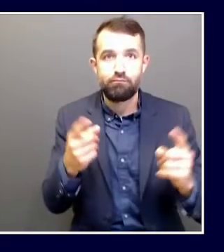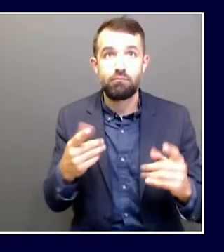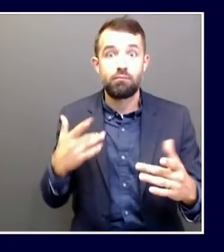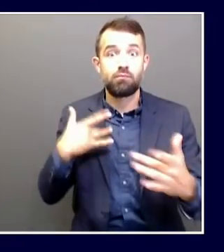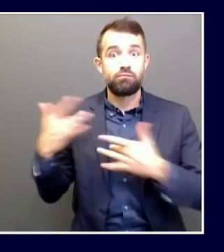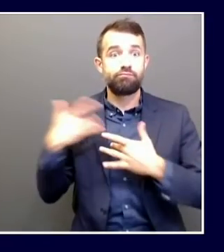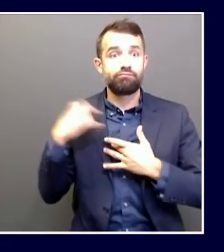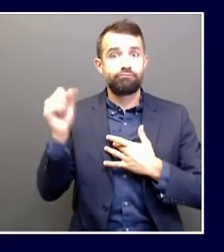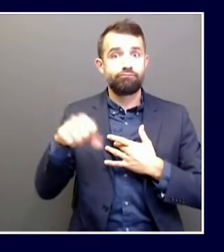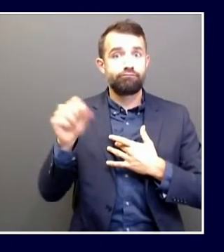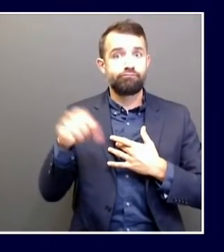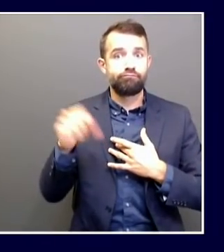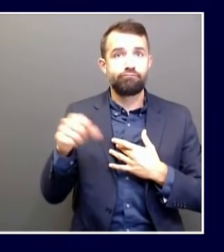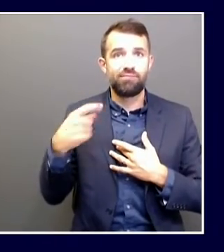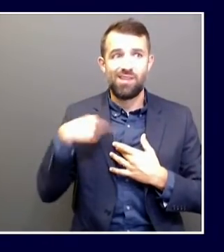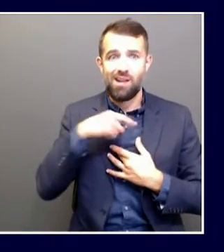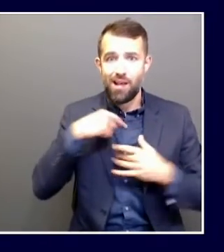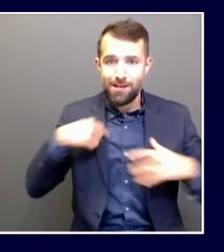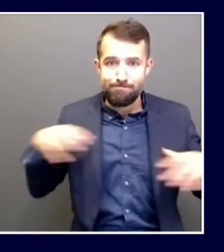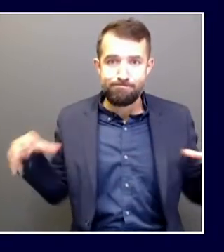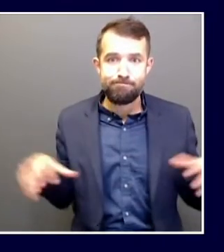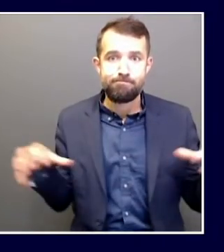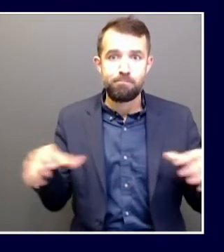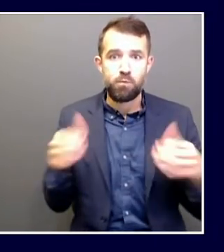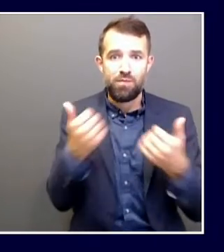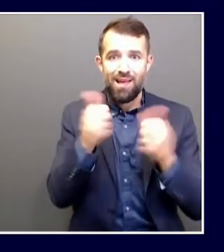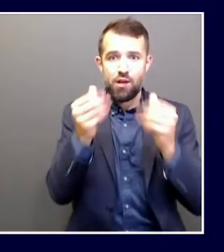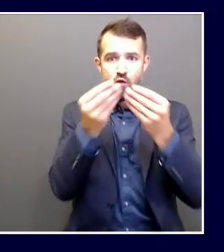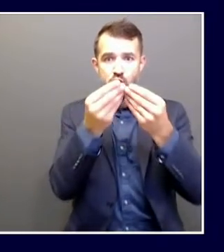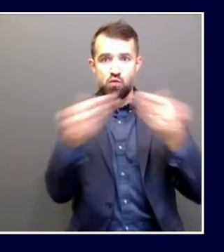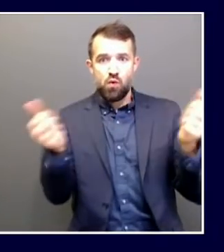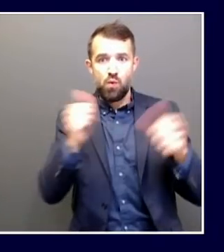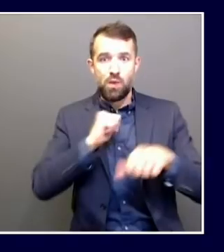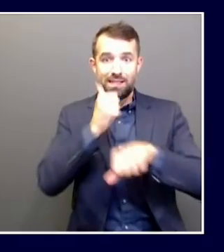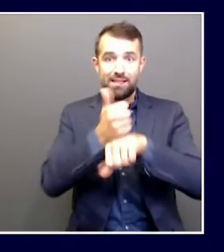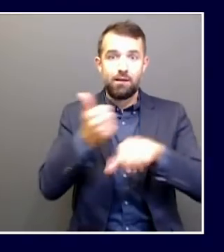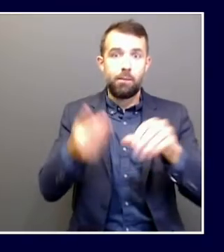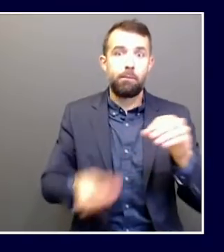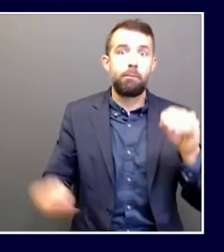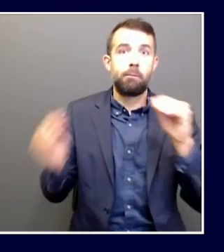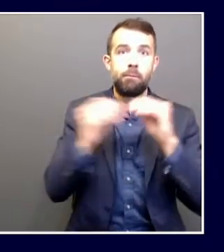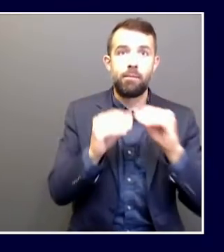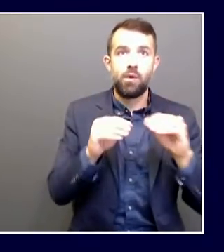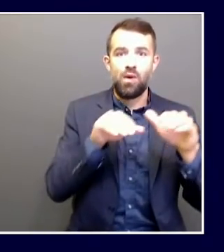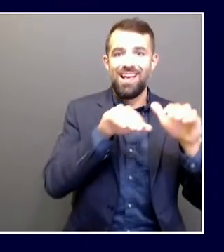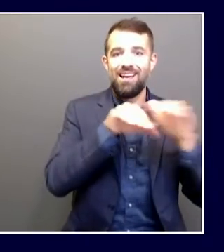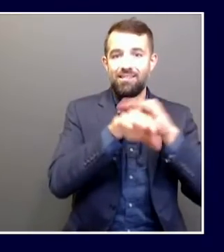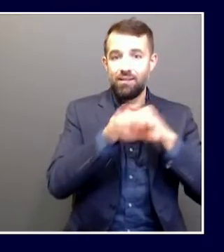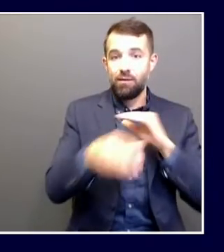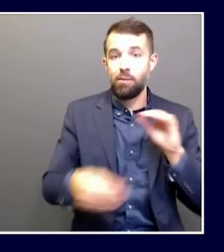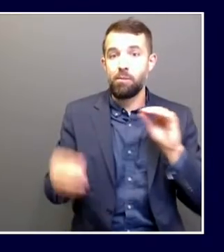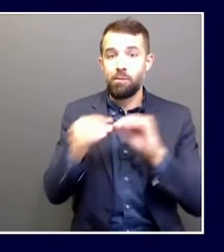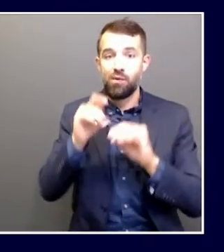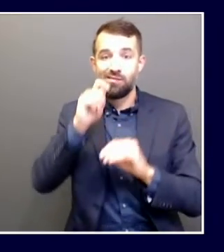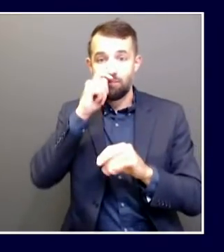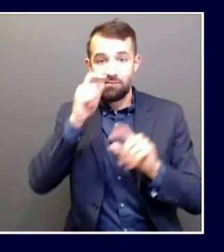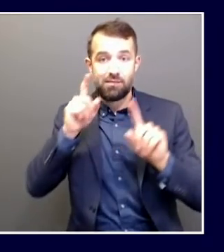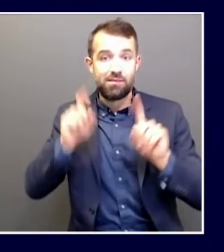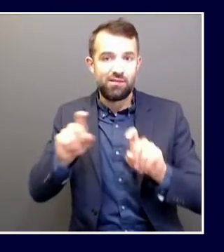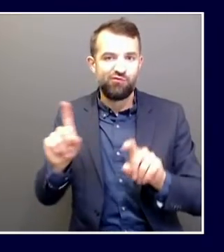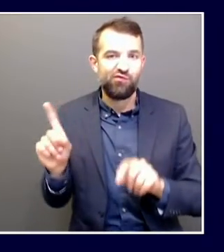some steps to try to alleviate or improve the access to testing, particularly in pharmacies.